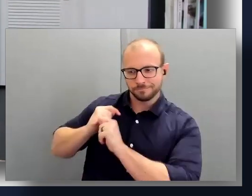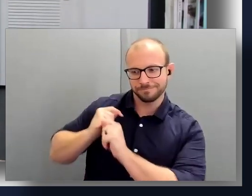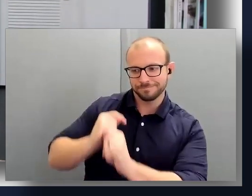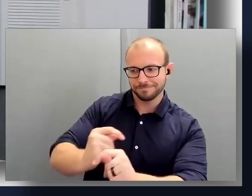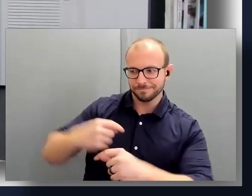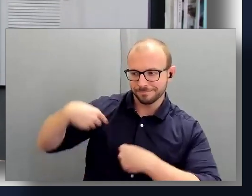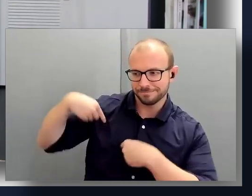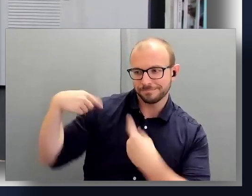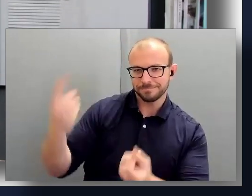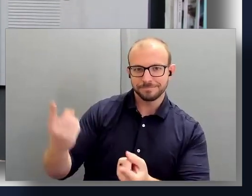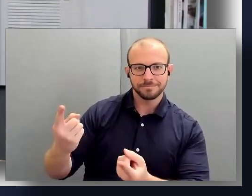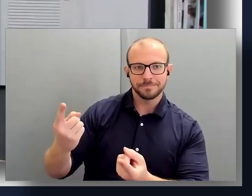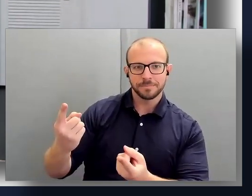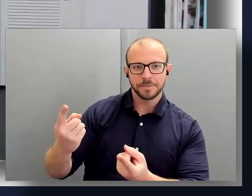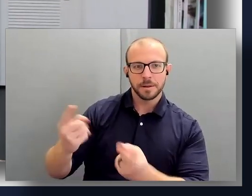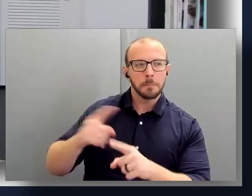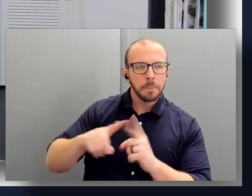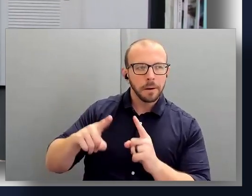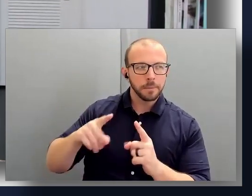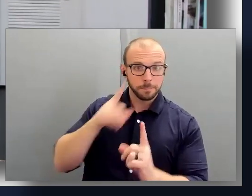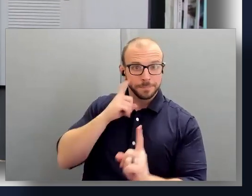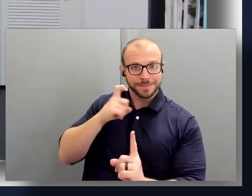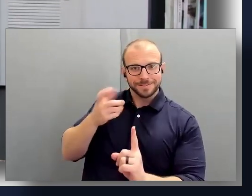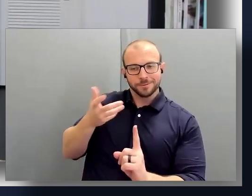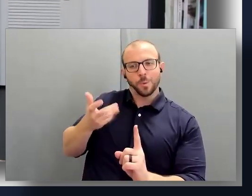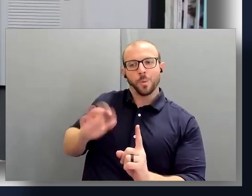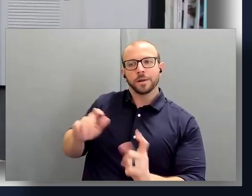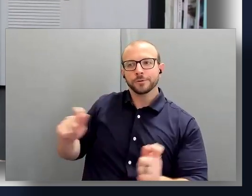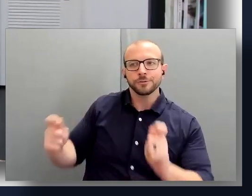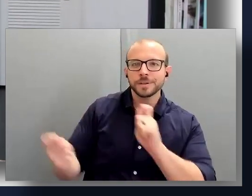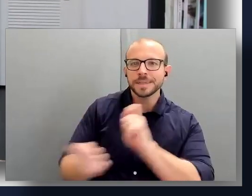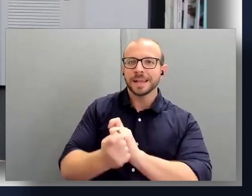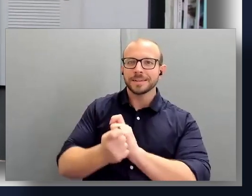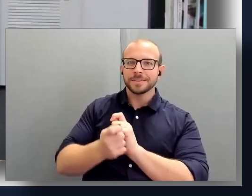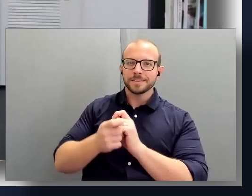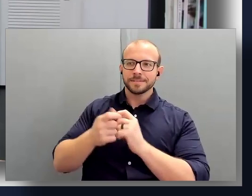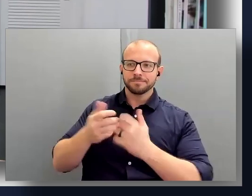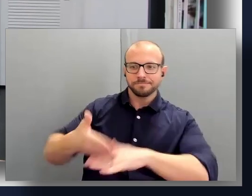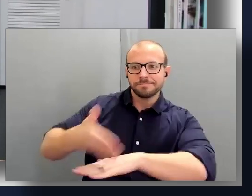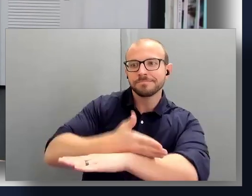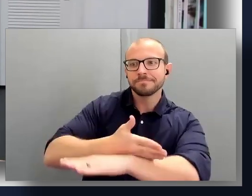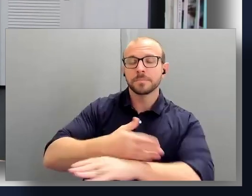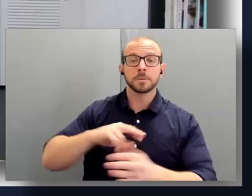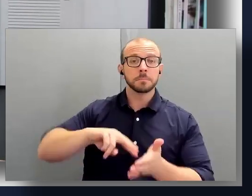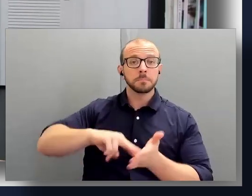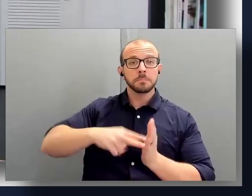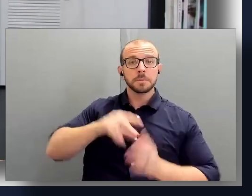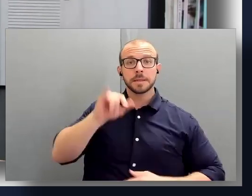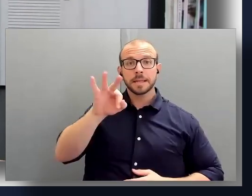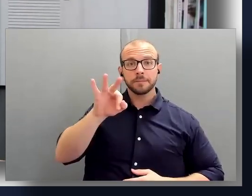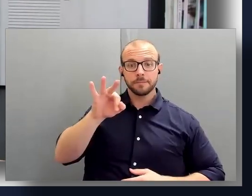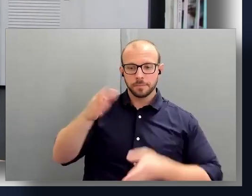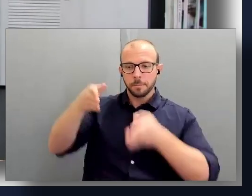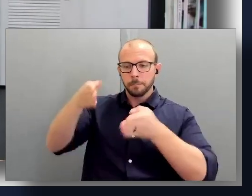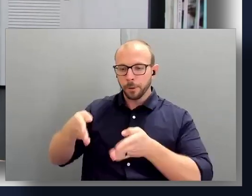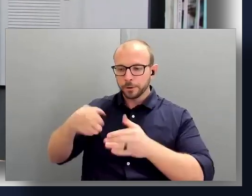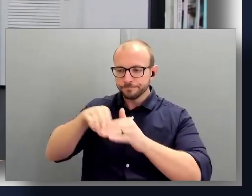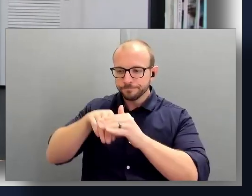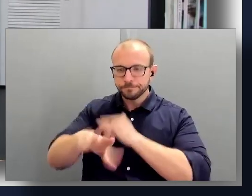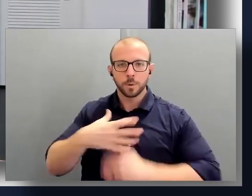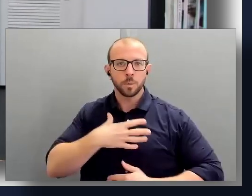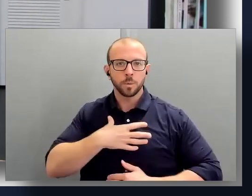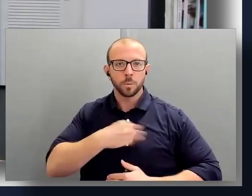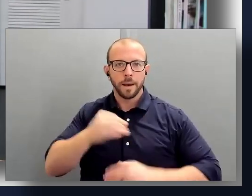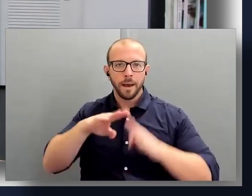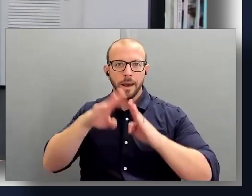norms and not on any solid constraints, it means that if you have somebody